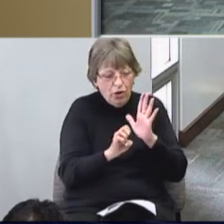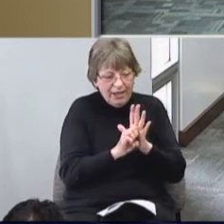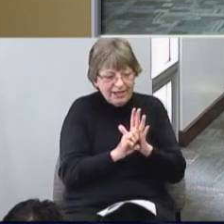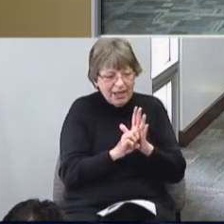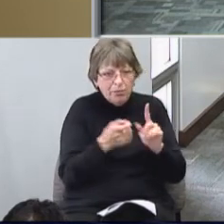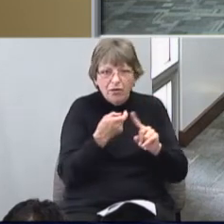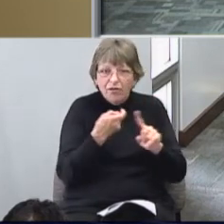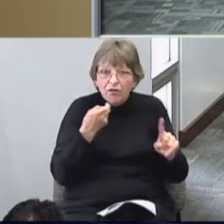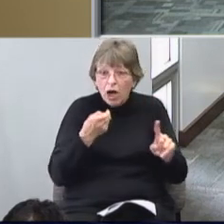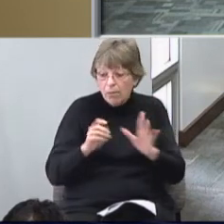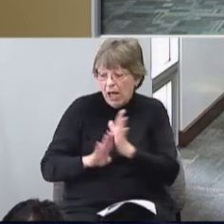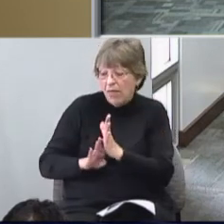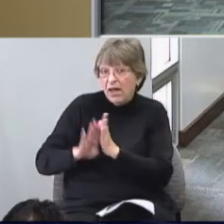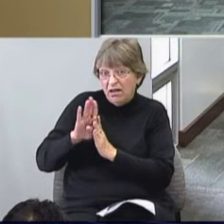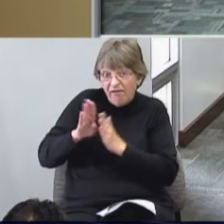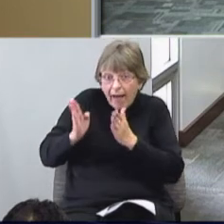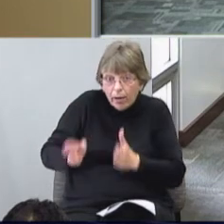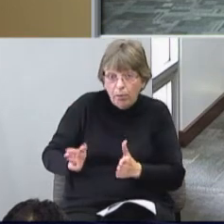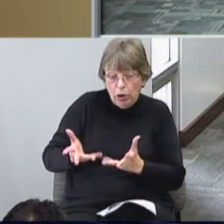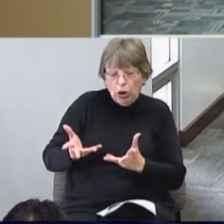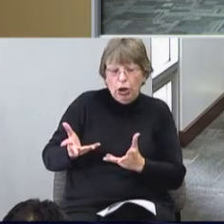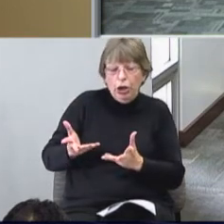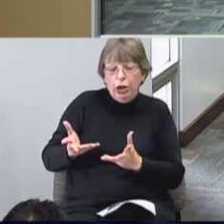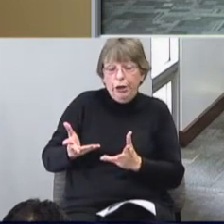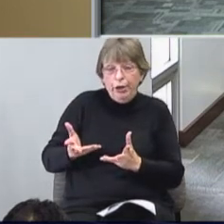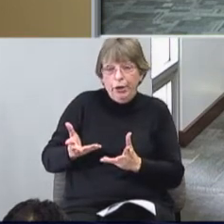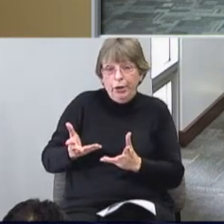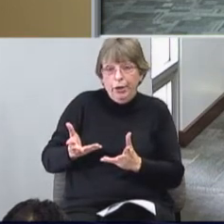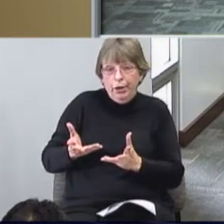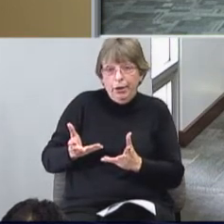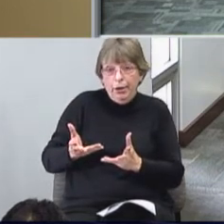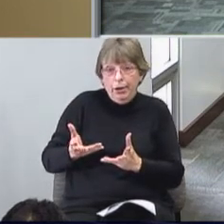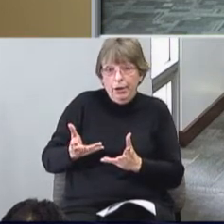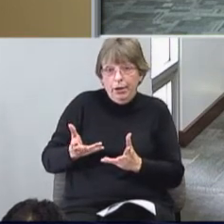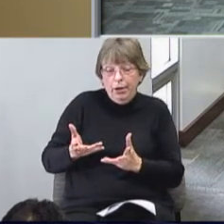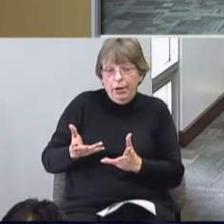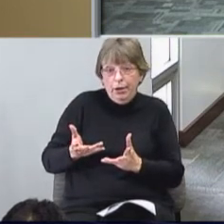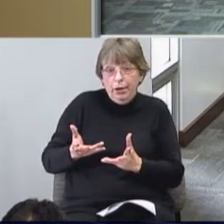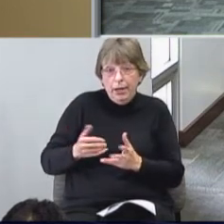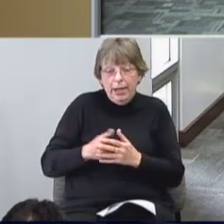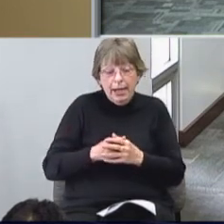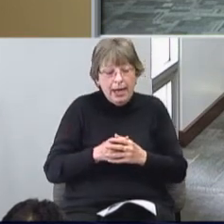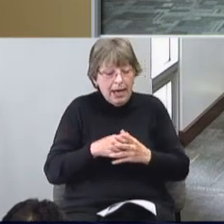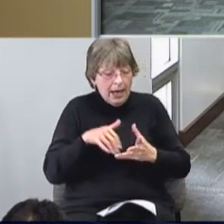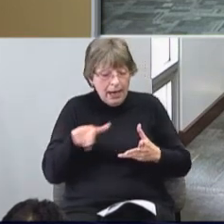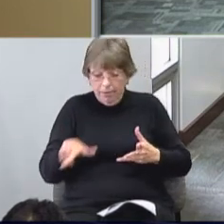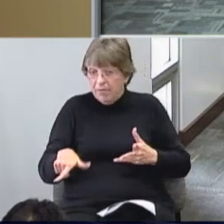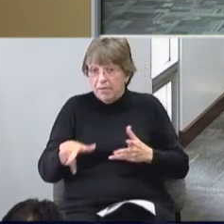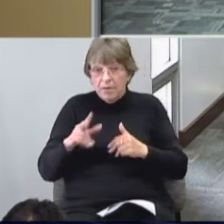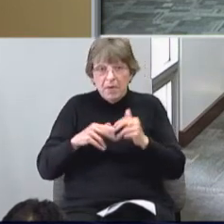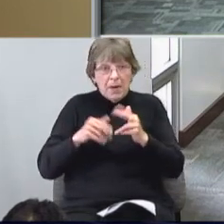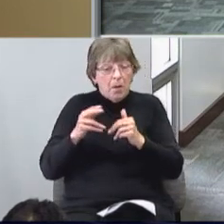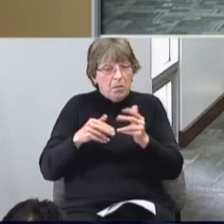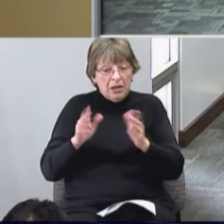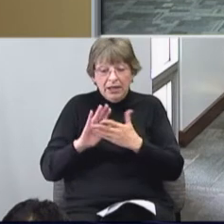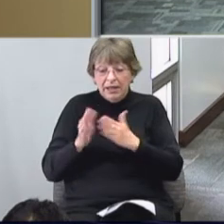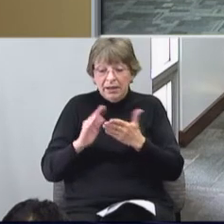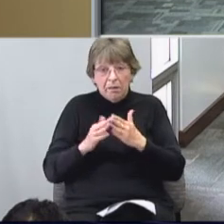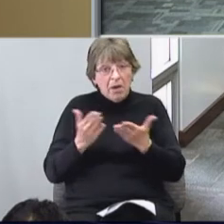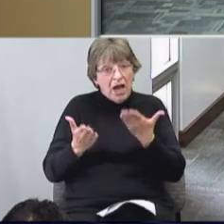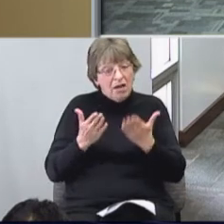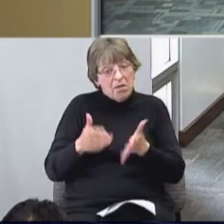from developers. If they are building in their community, then they might require